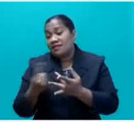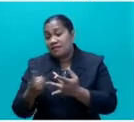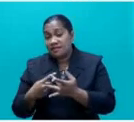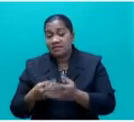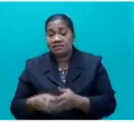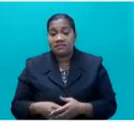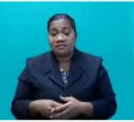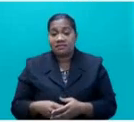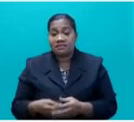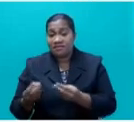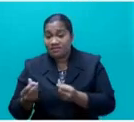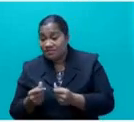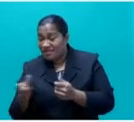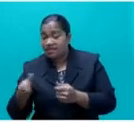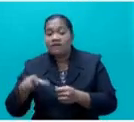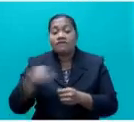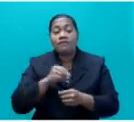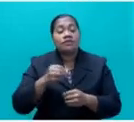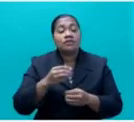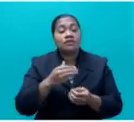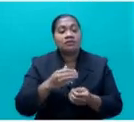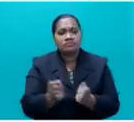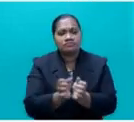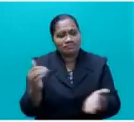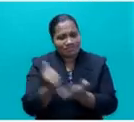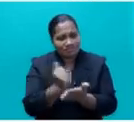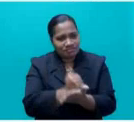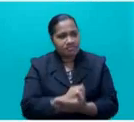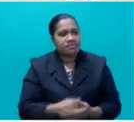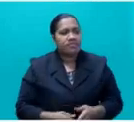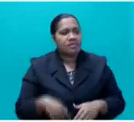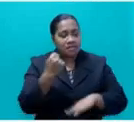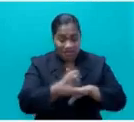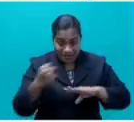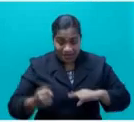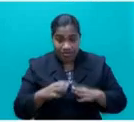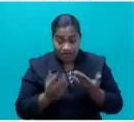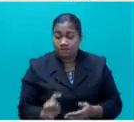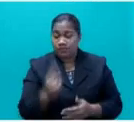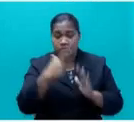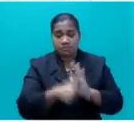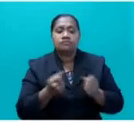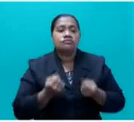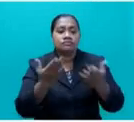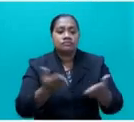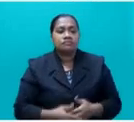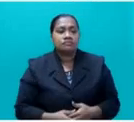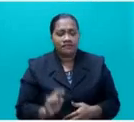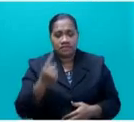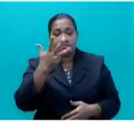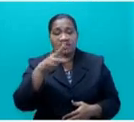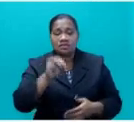general account. Mr. Speaker, sir, in the informal sector, government for the first time, no government has ever done this, provided a first round of $90